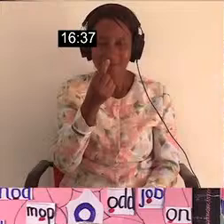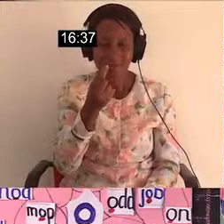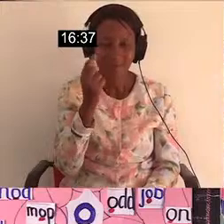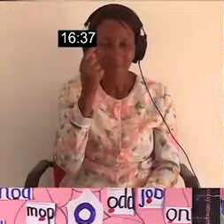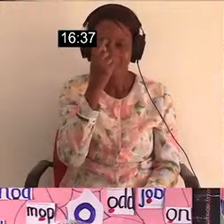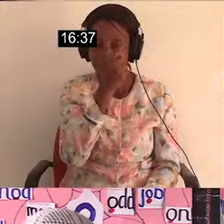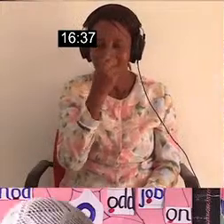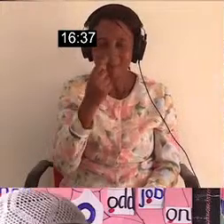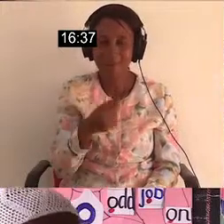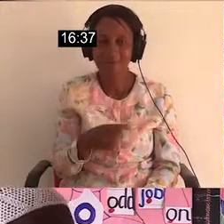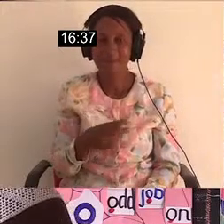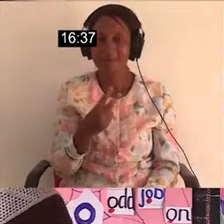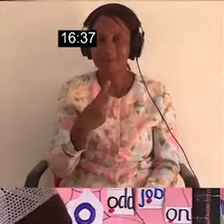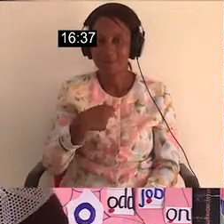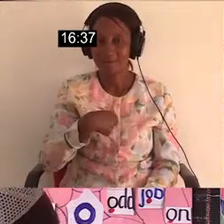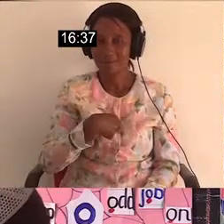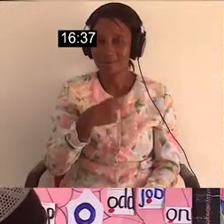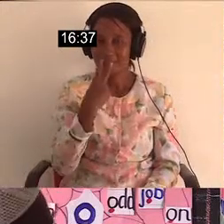and I saw a word